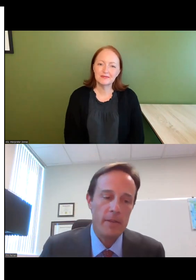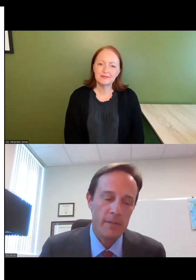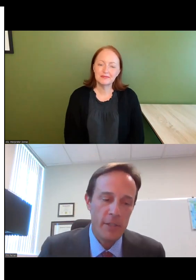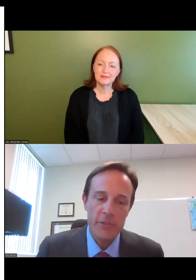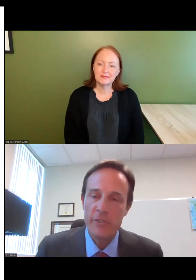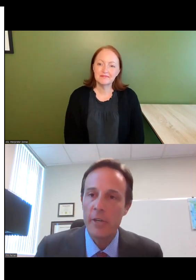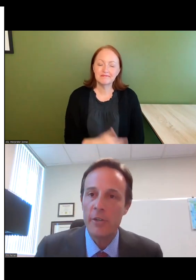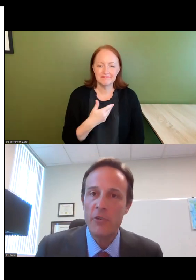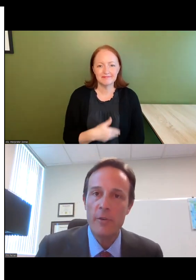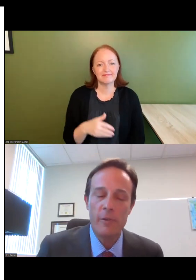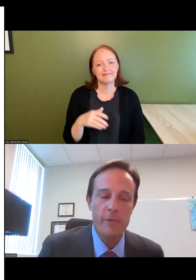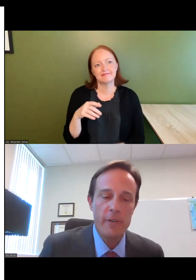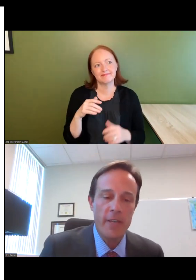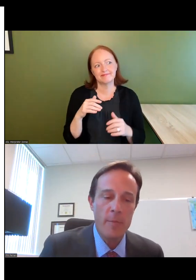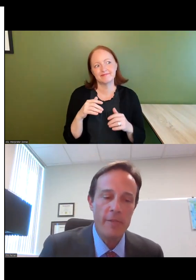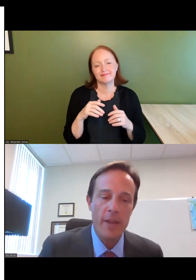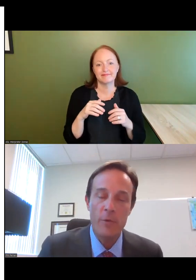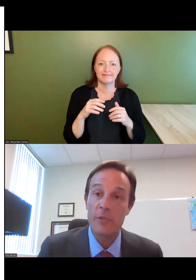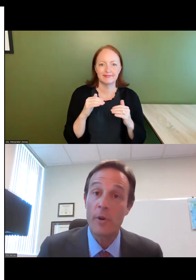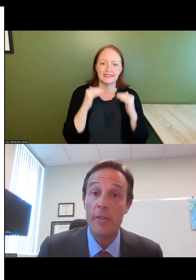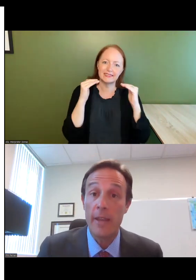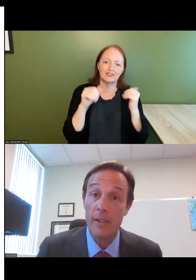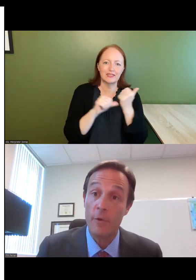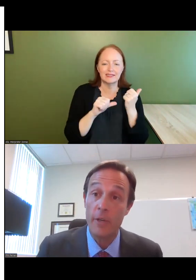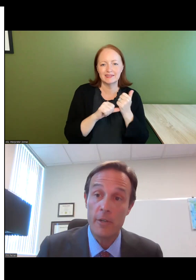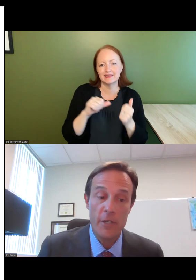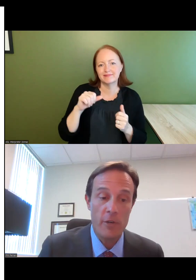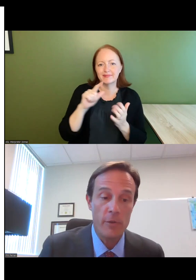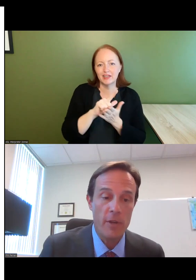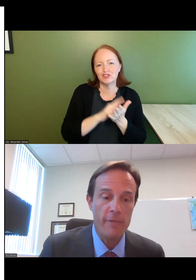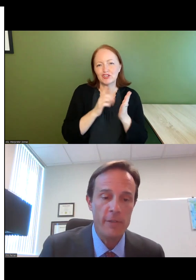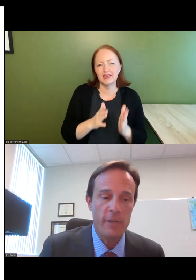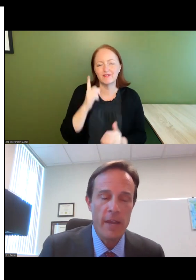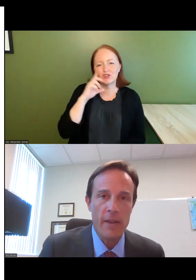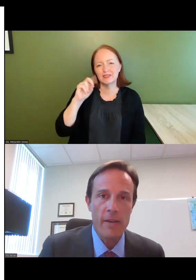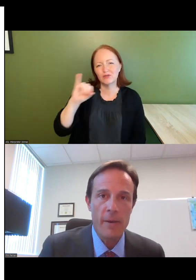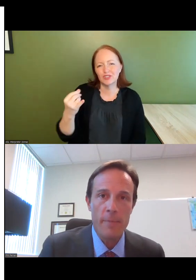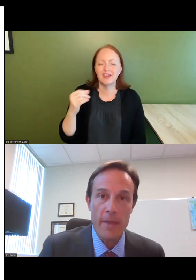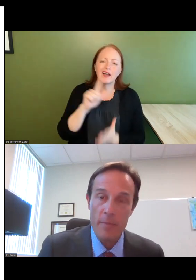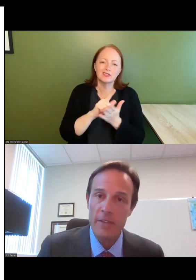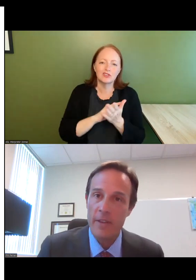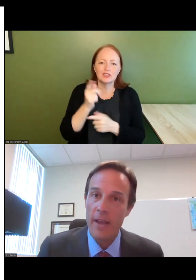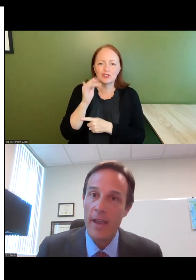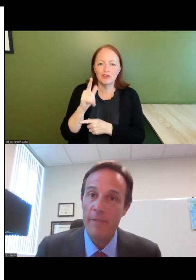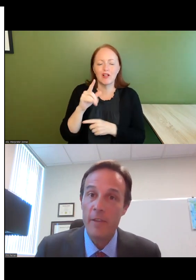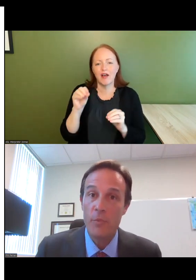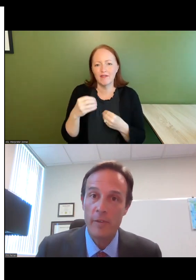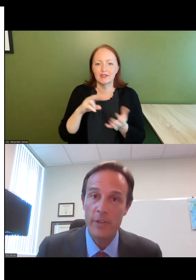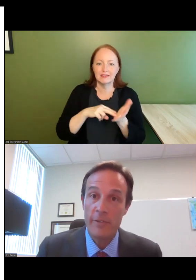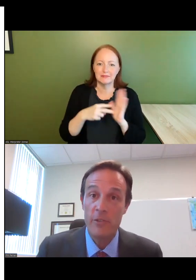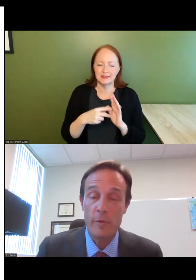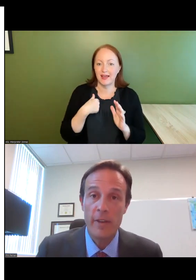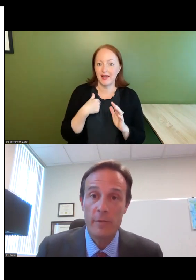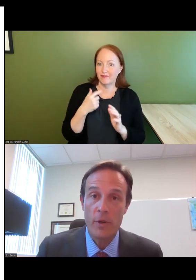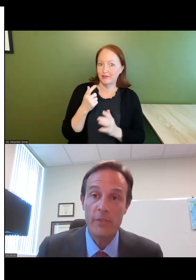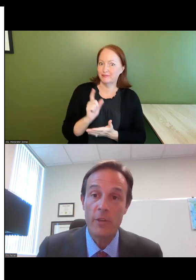a Senior Assistant Attorney General for DMFEA, which is part of the California Attorney General's office. And that means that I have the